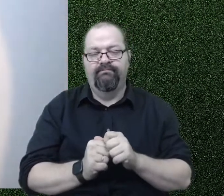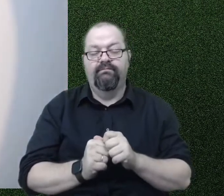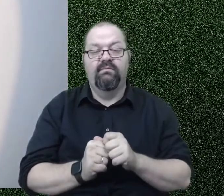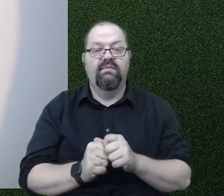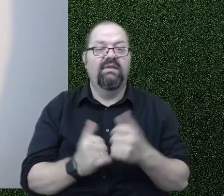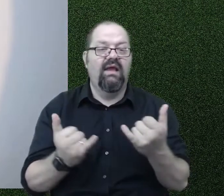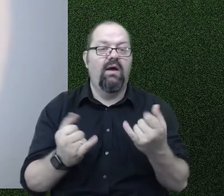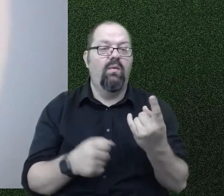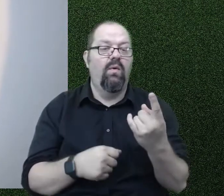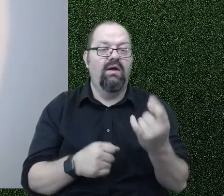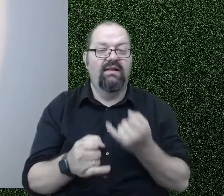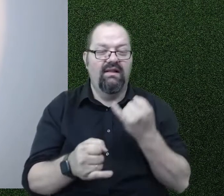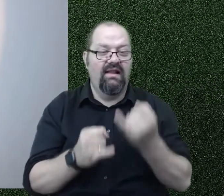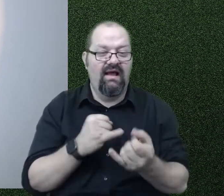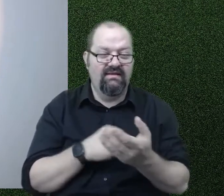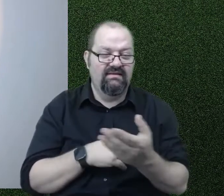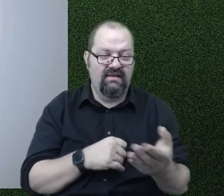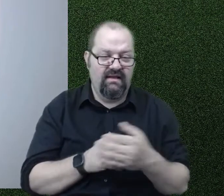last thing.